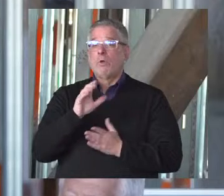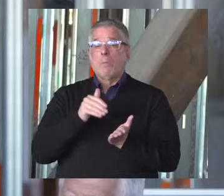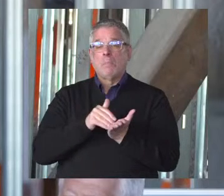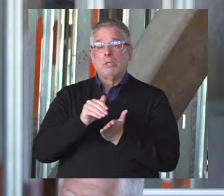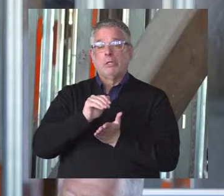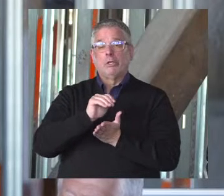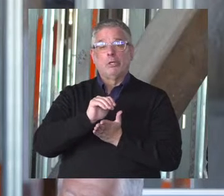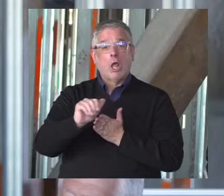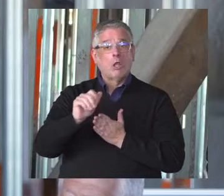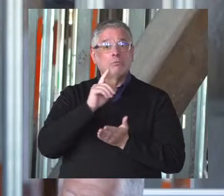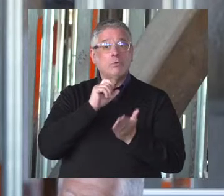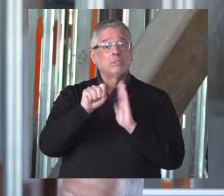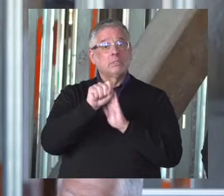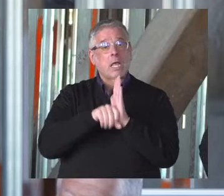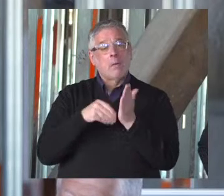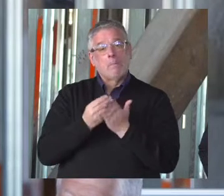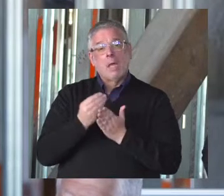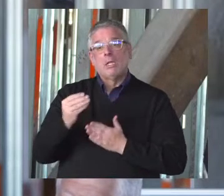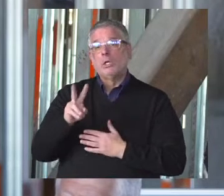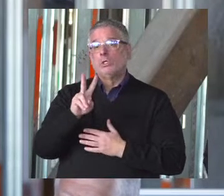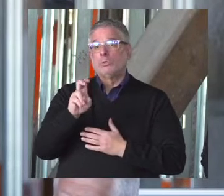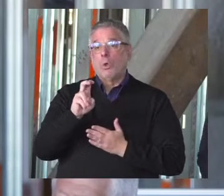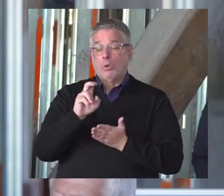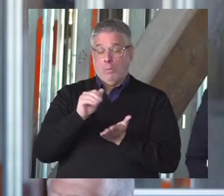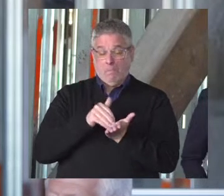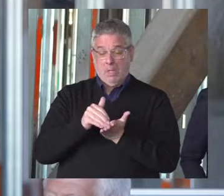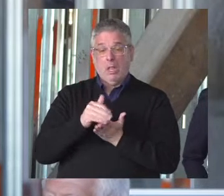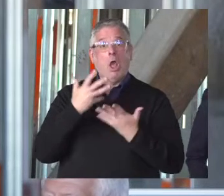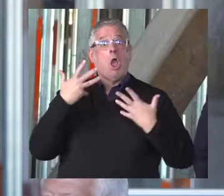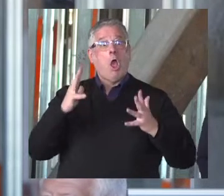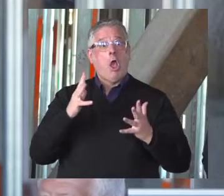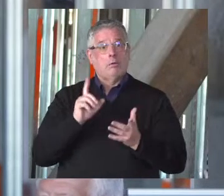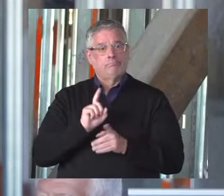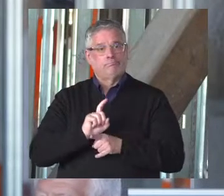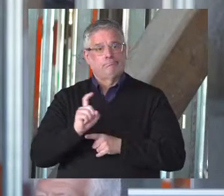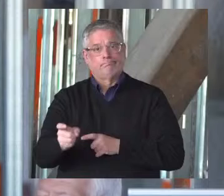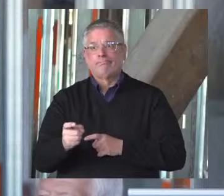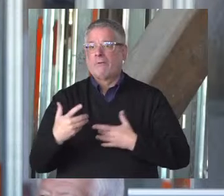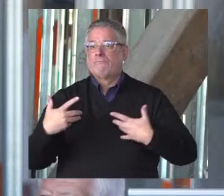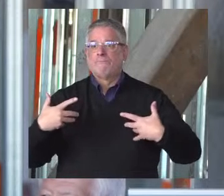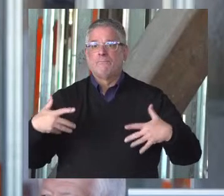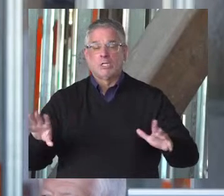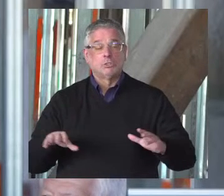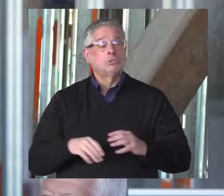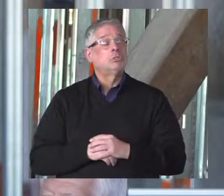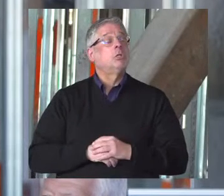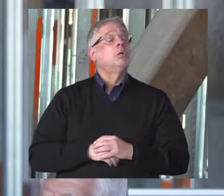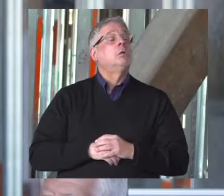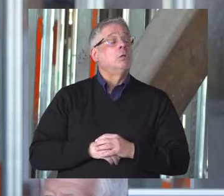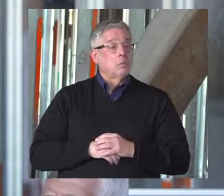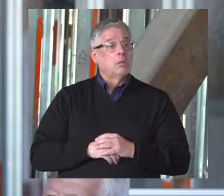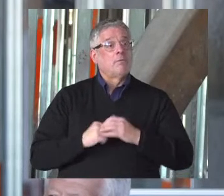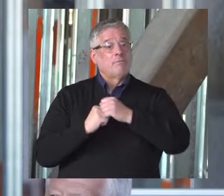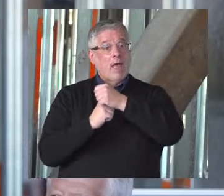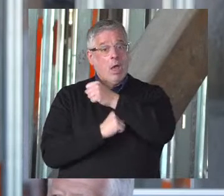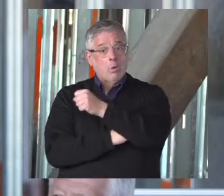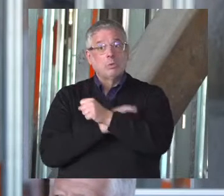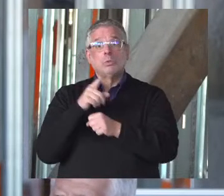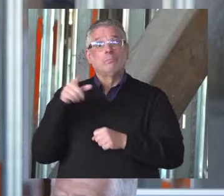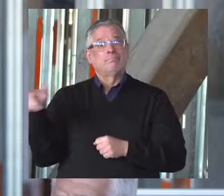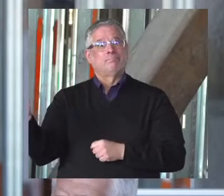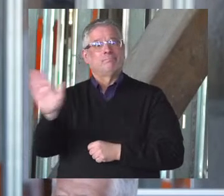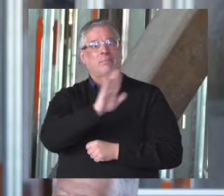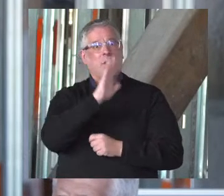state funding toward the institute, $200 million of which has already been allocated, and to the founders whose vision and support made this